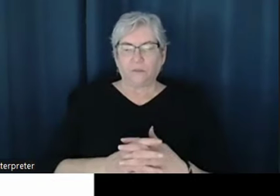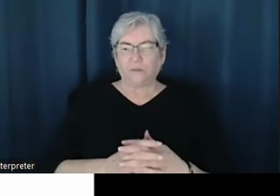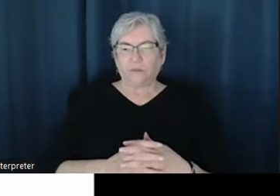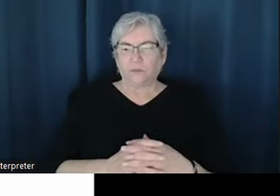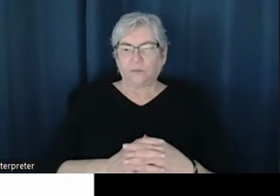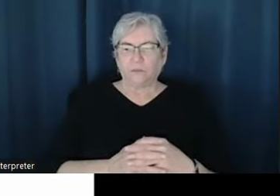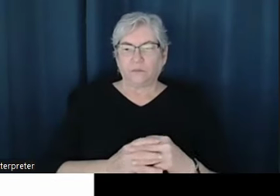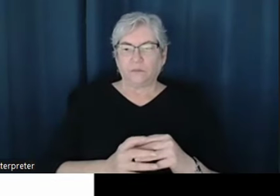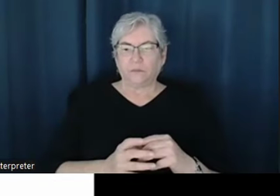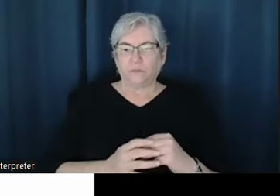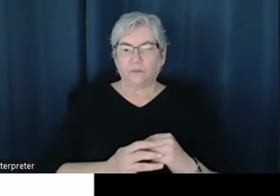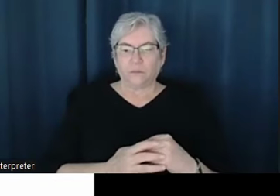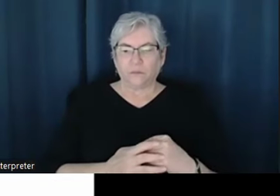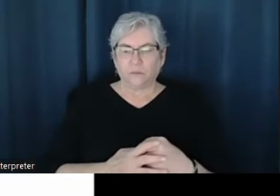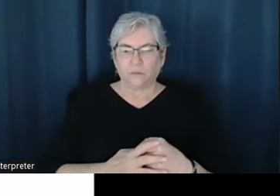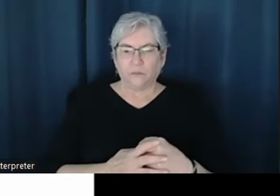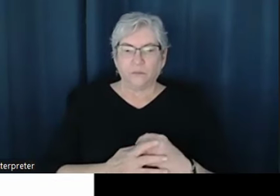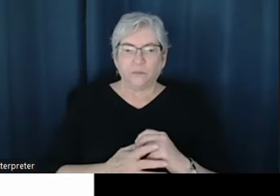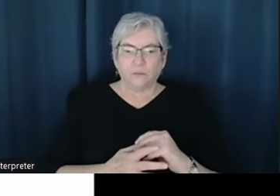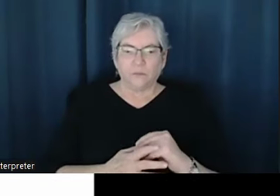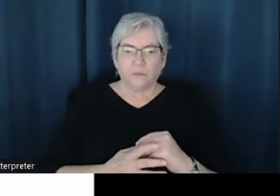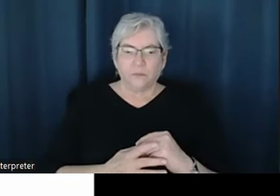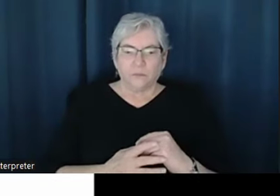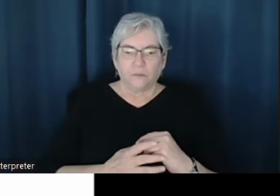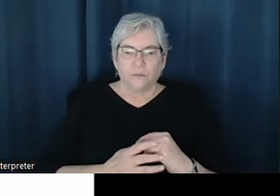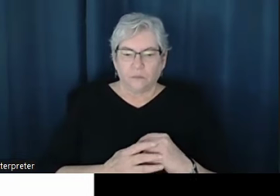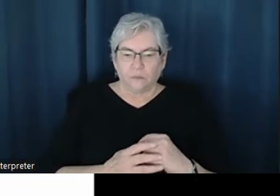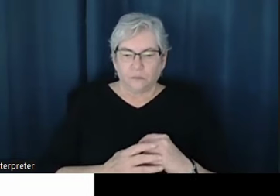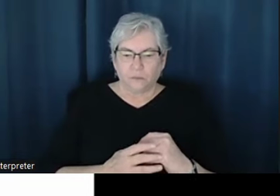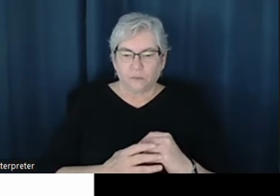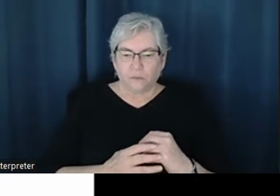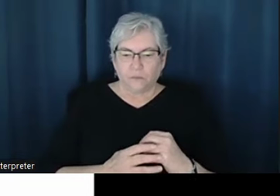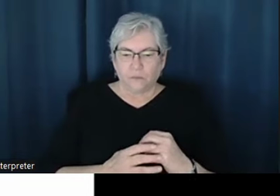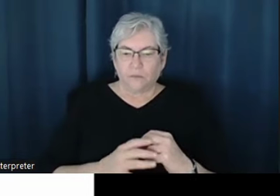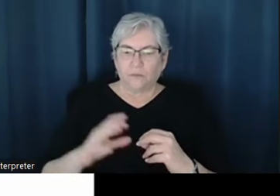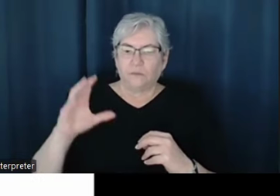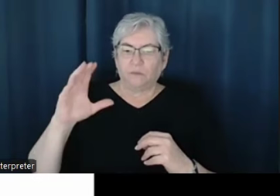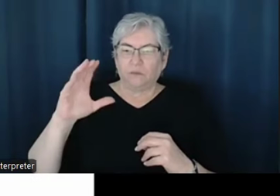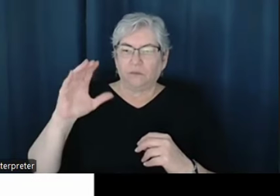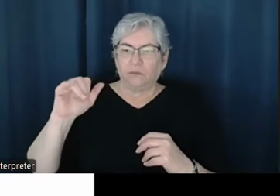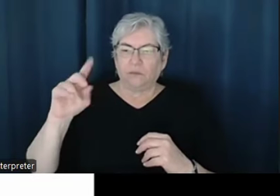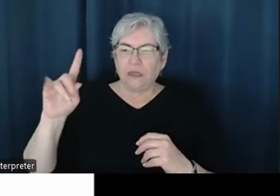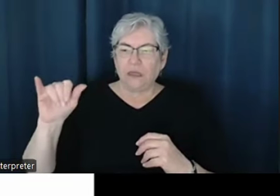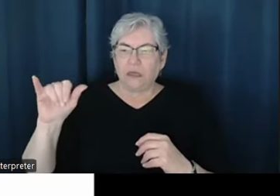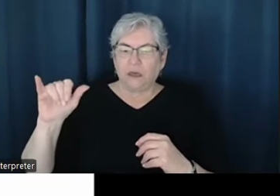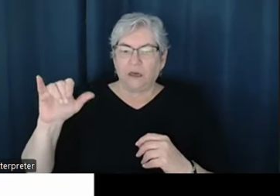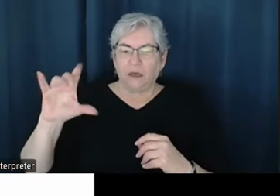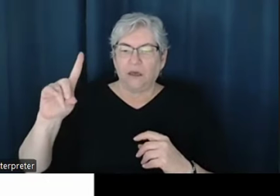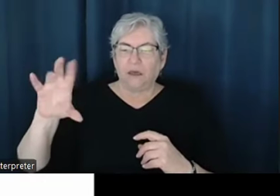Okay, and the first one is from Cindy Dodge, and she